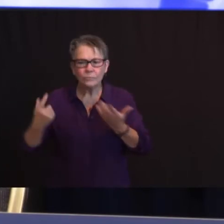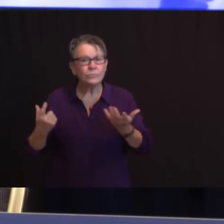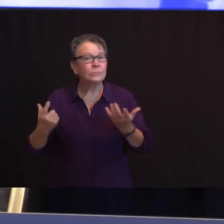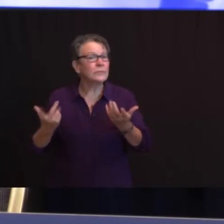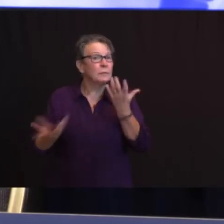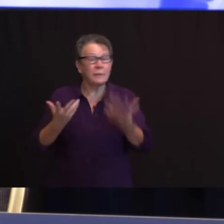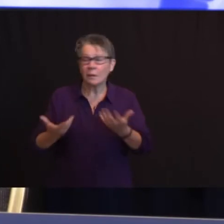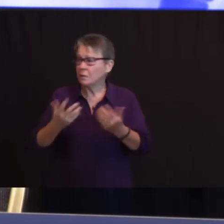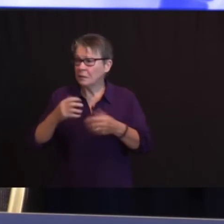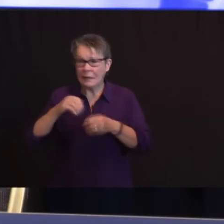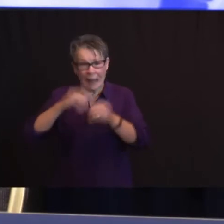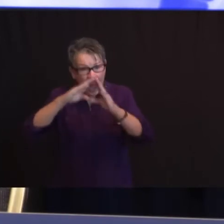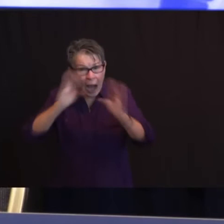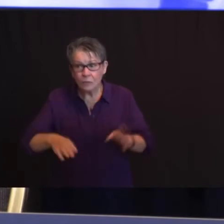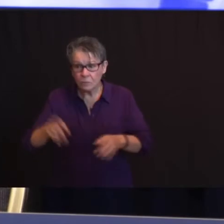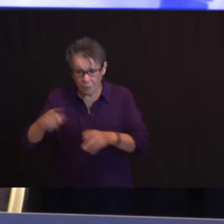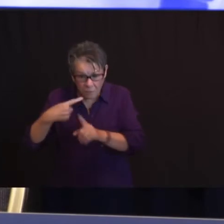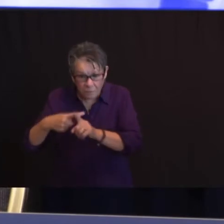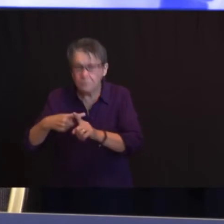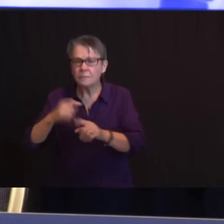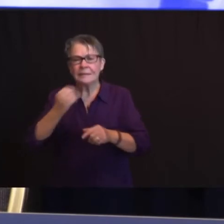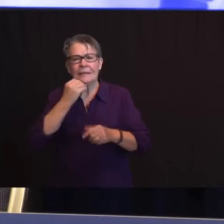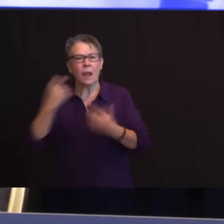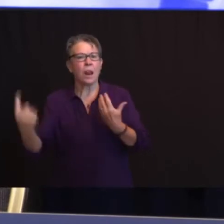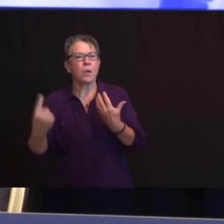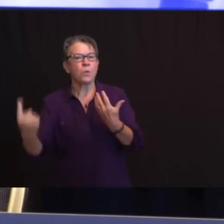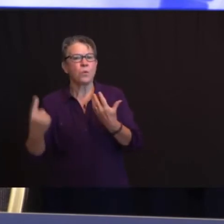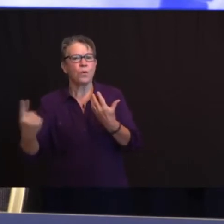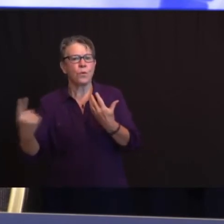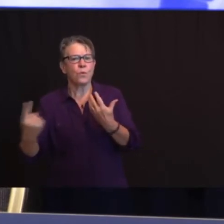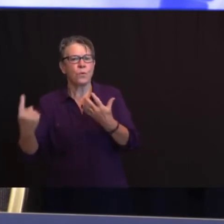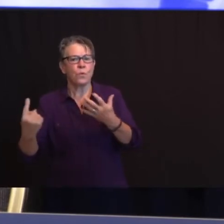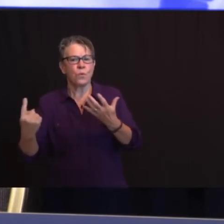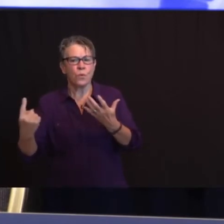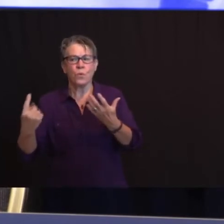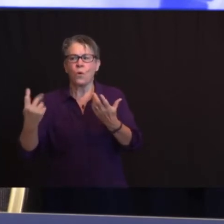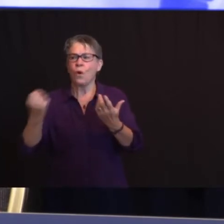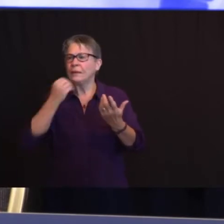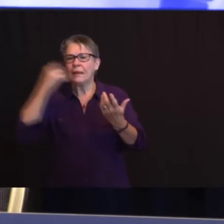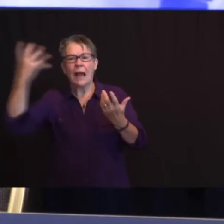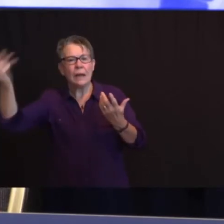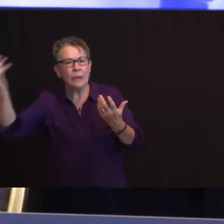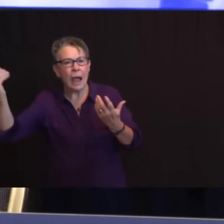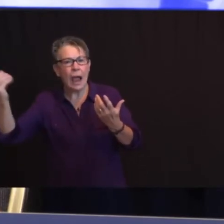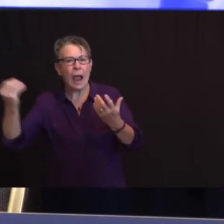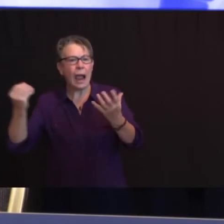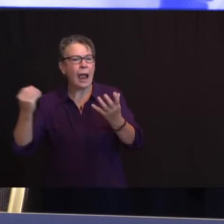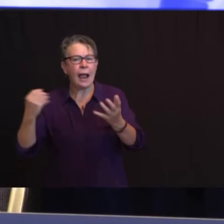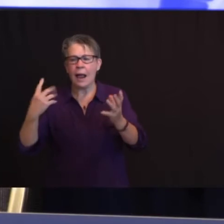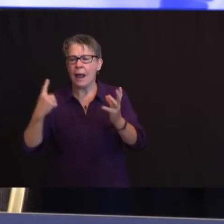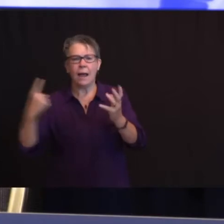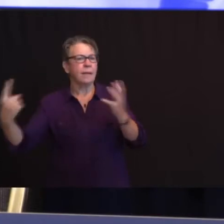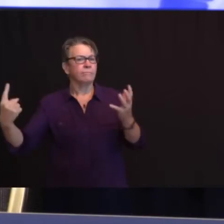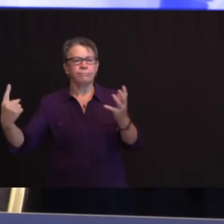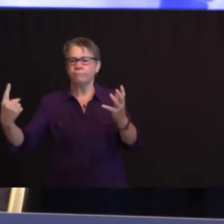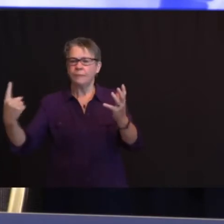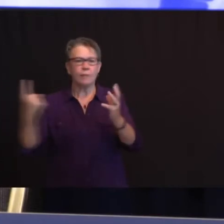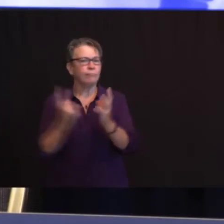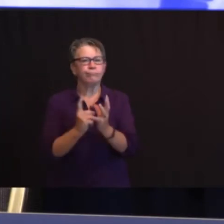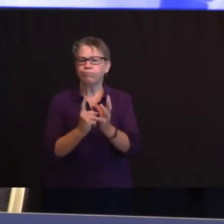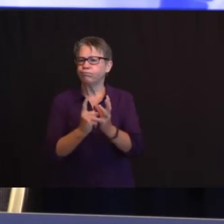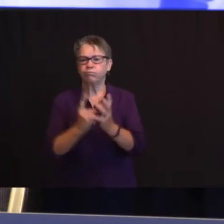feet away from others. They should use a separate bathroom. And if that is not possible, they need to disinfect the bathroom